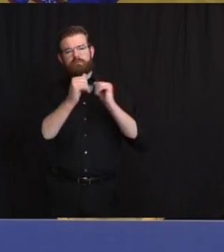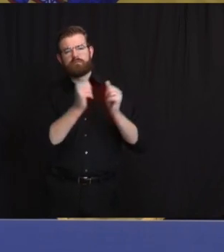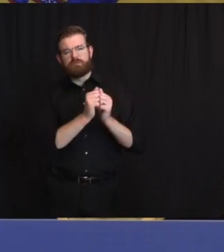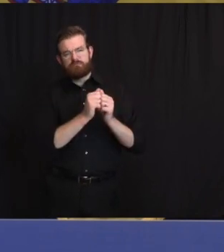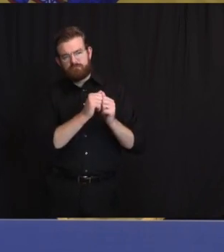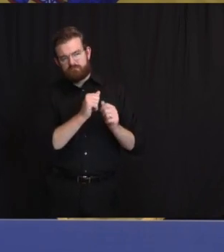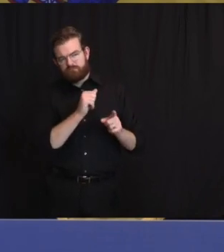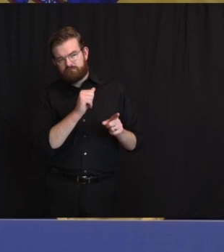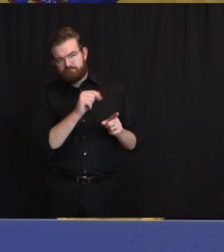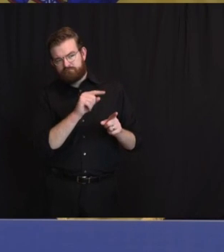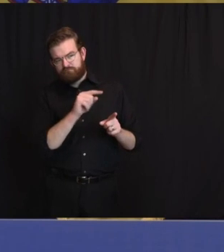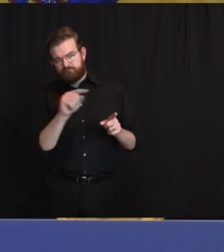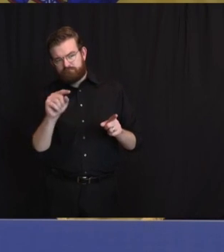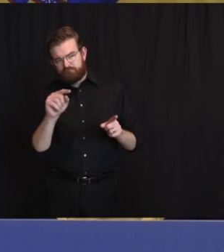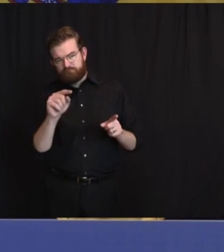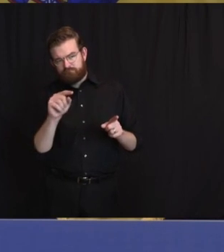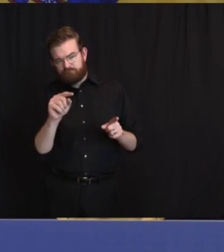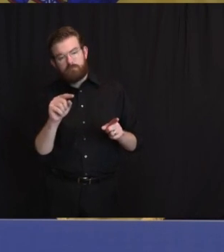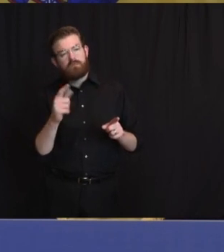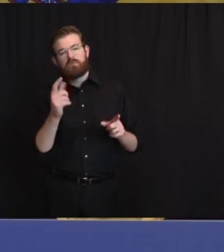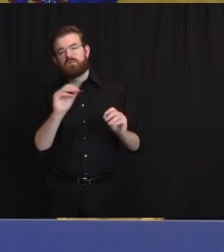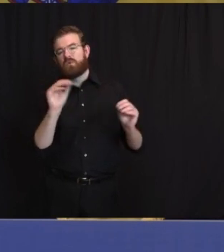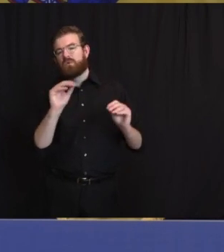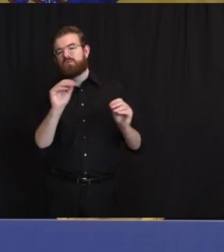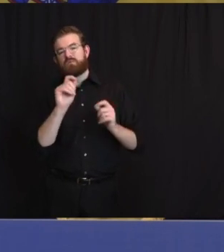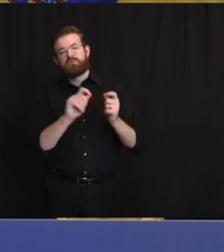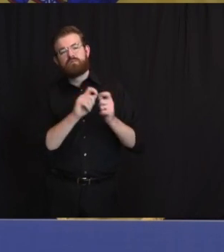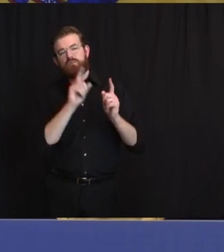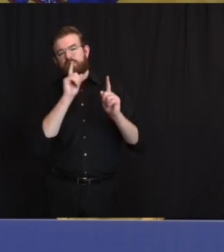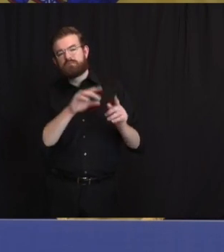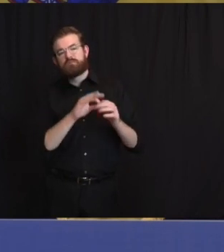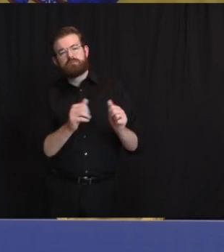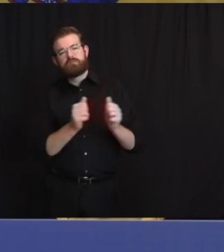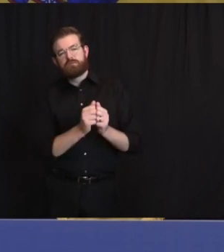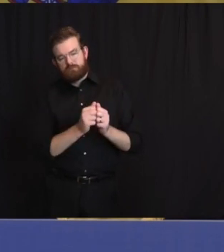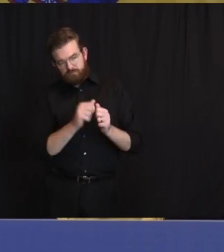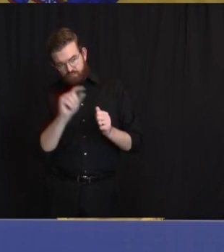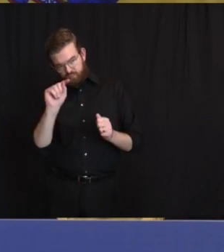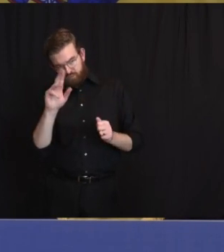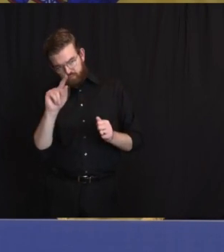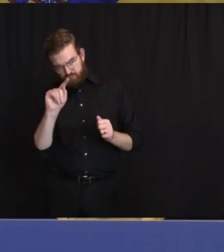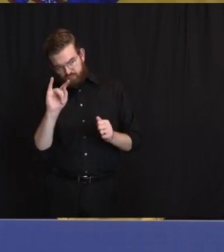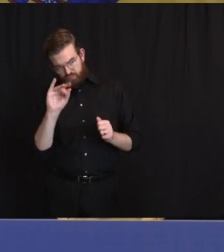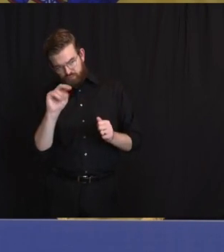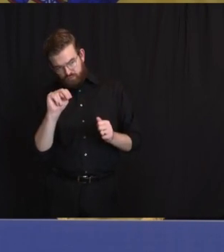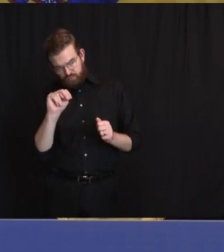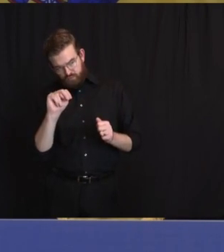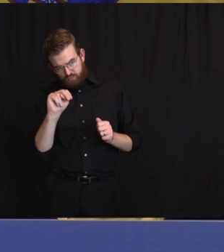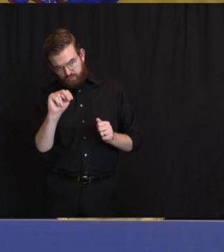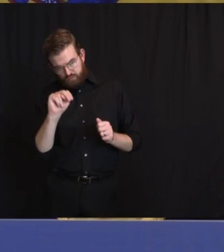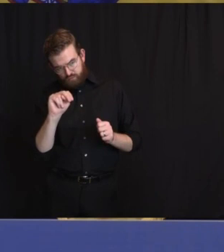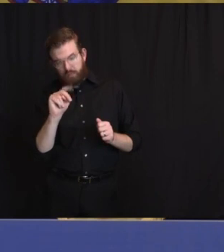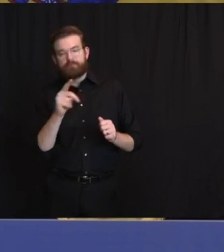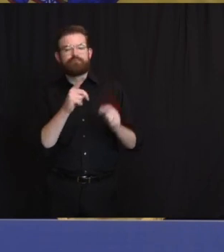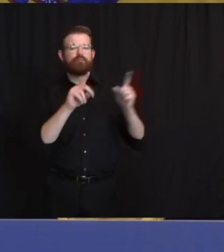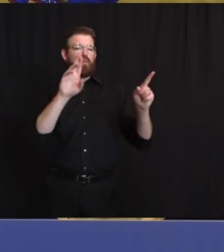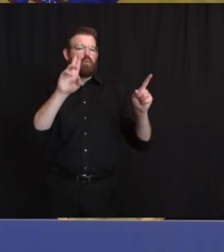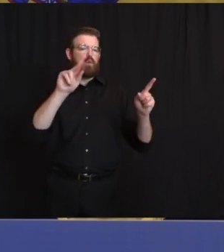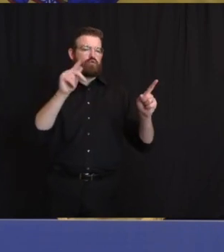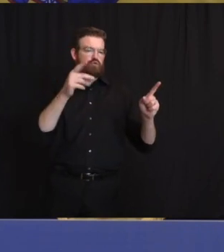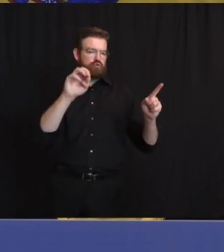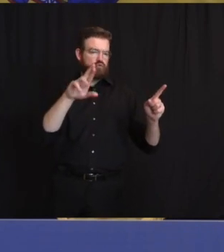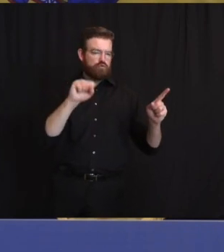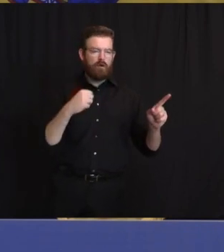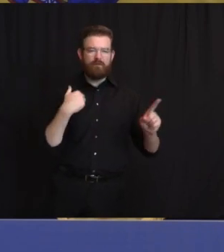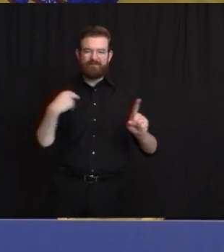specific response on the tuition front. I can see the argument on both sides of it. On the one side, you say you're not getting the experience